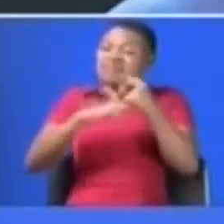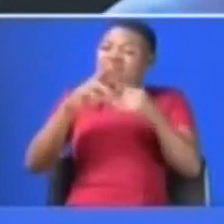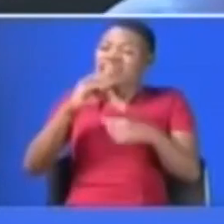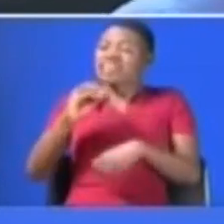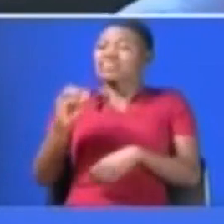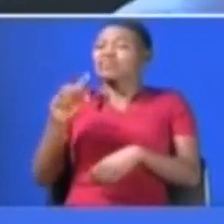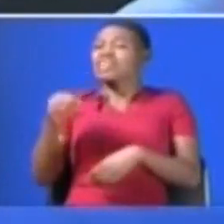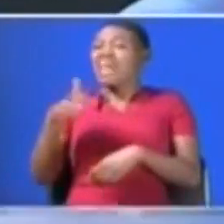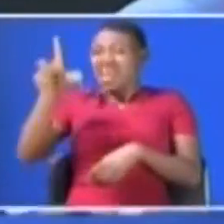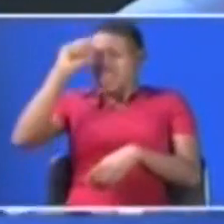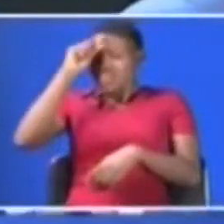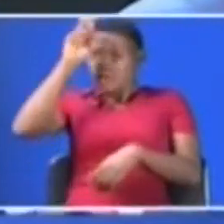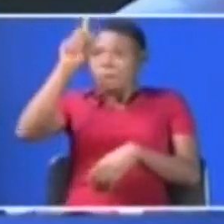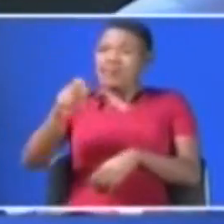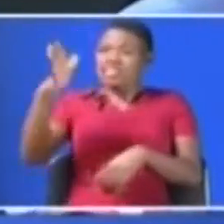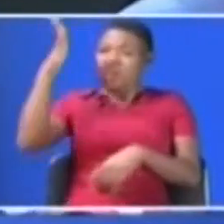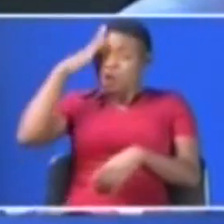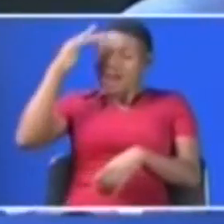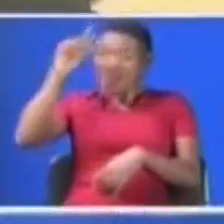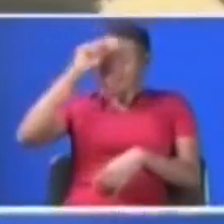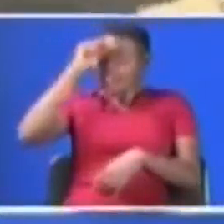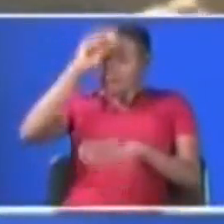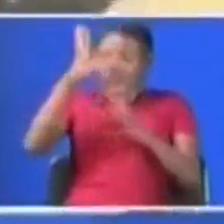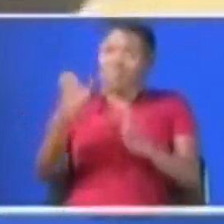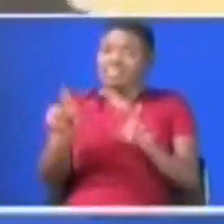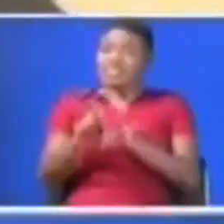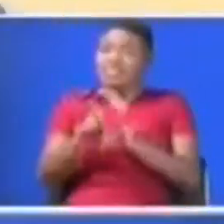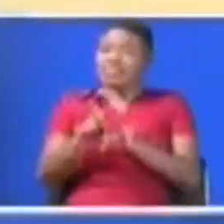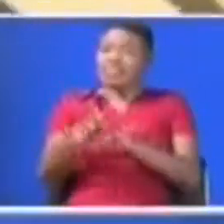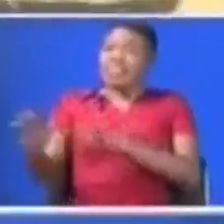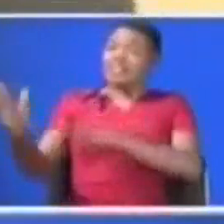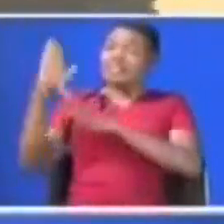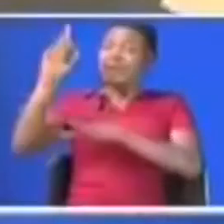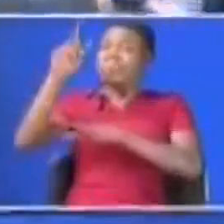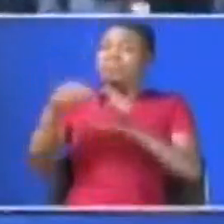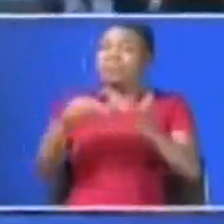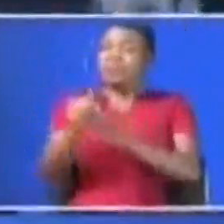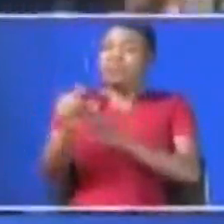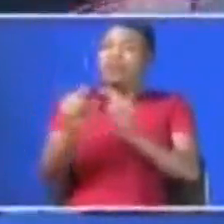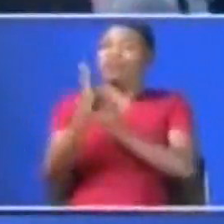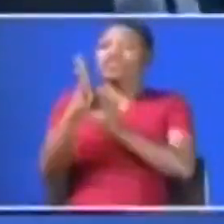government must know and recognize our role. Day guards should be paid